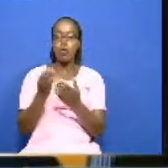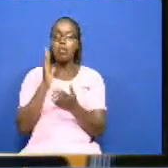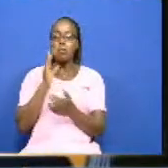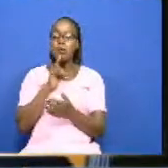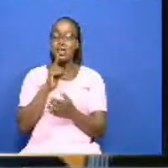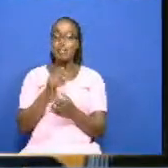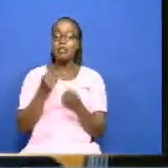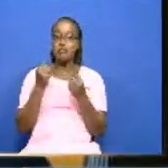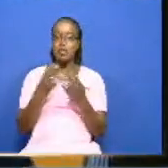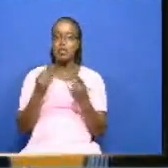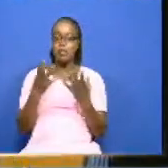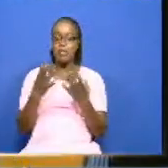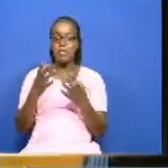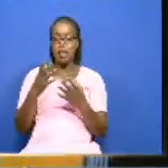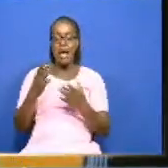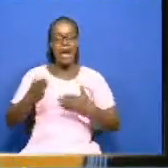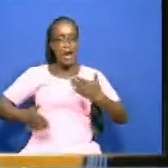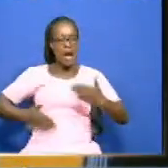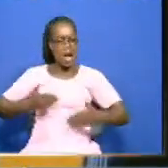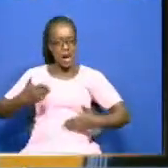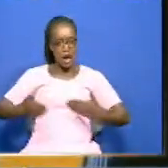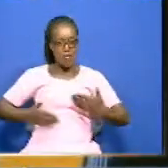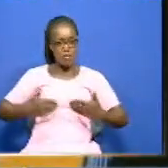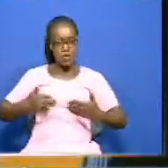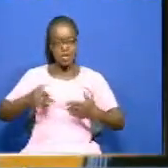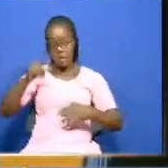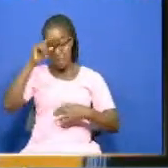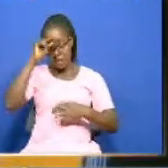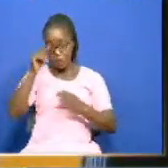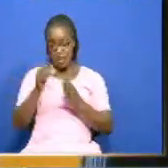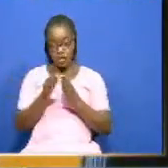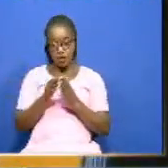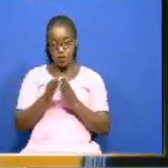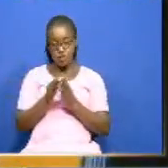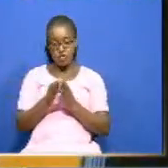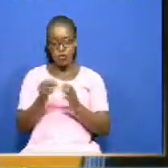government has been bold enough to open the schools.